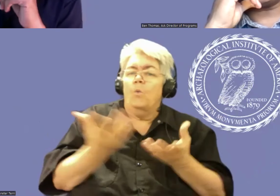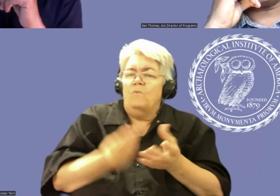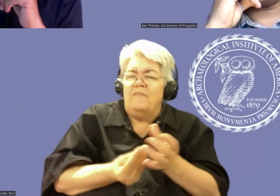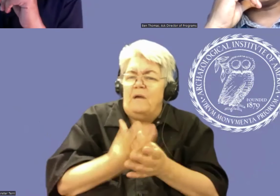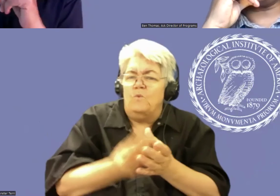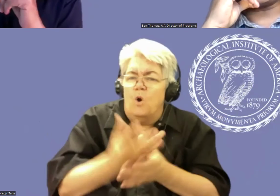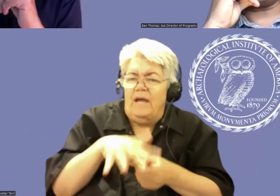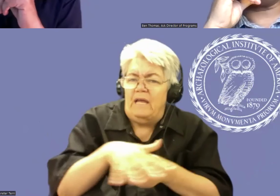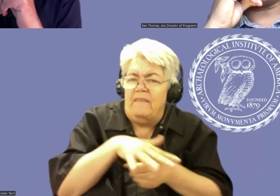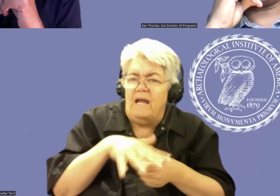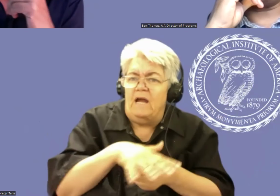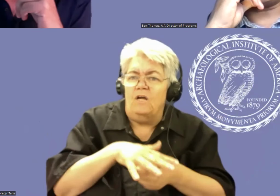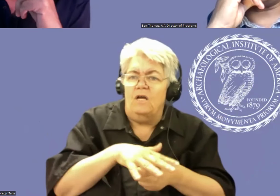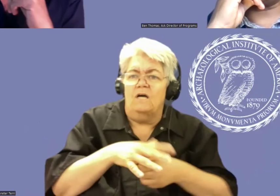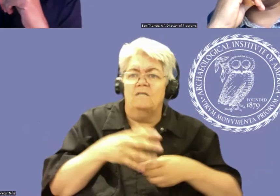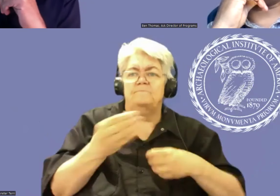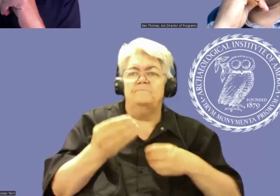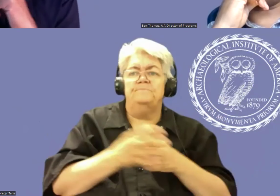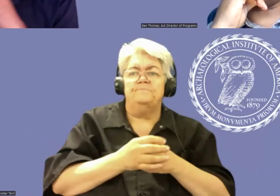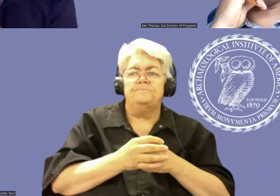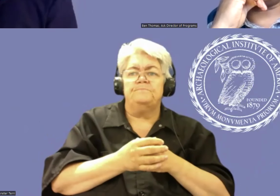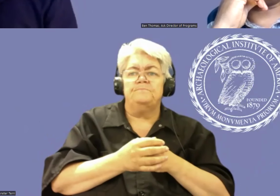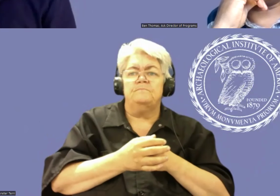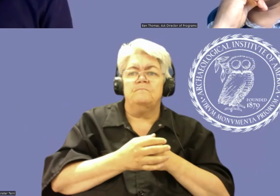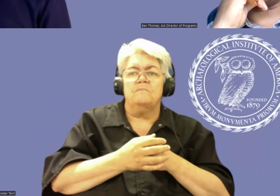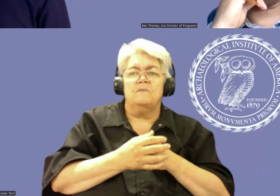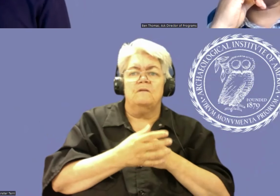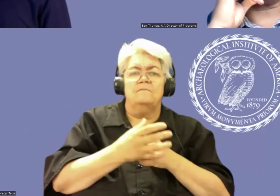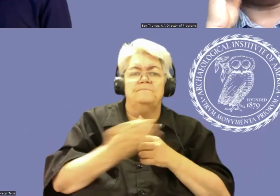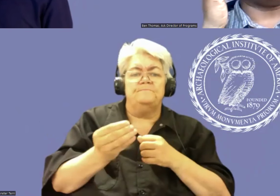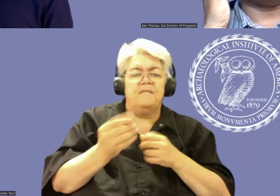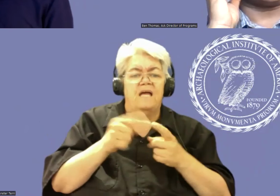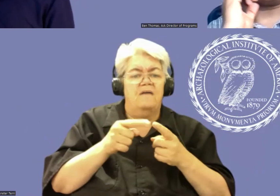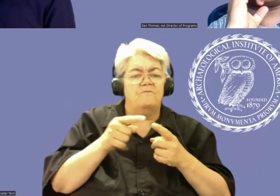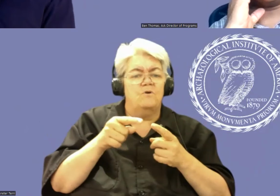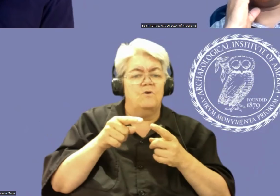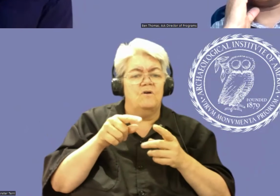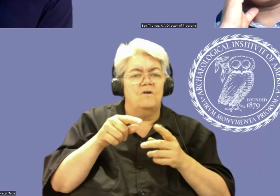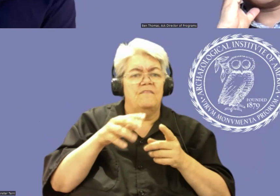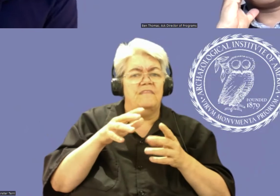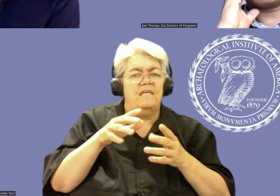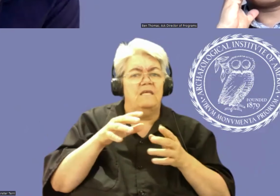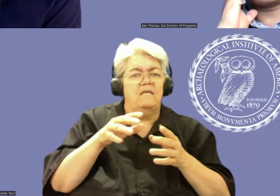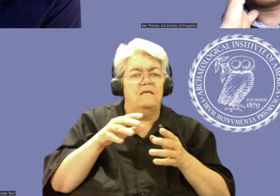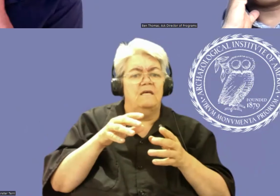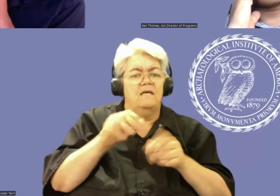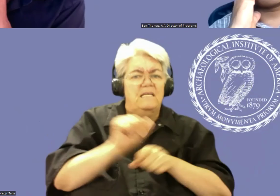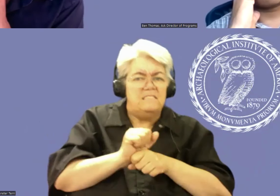in that area. How did that affect the bodies of the enslaved peoples and the injuries that they endured?